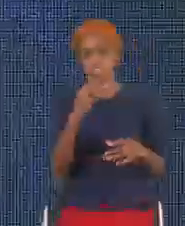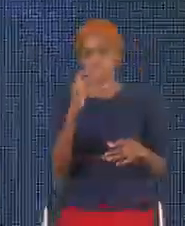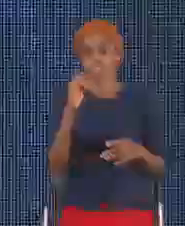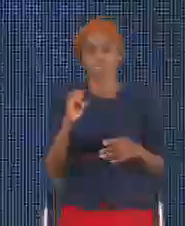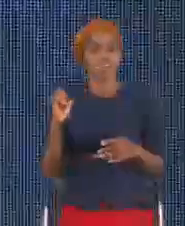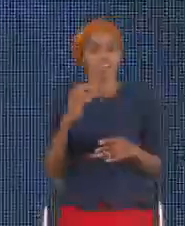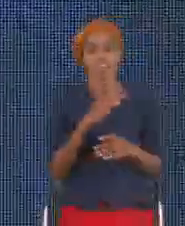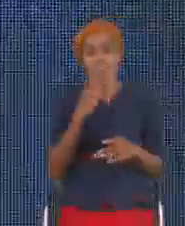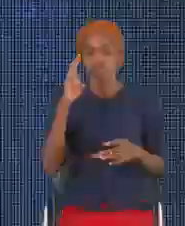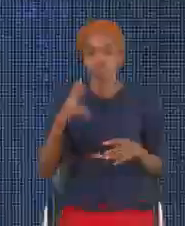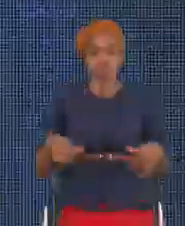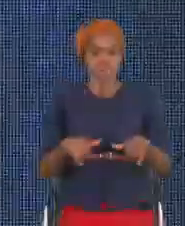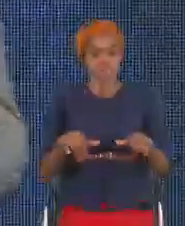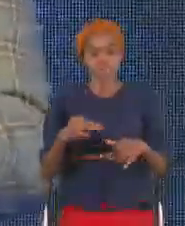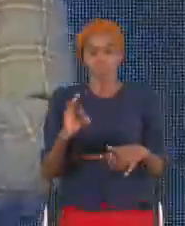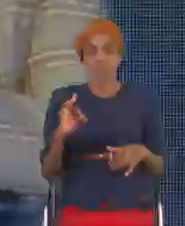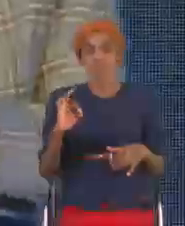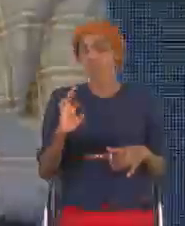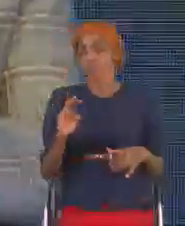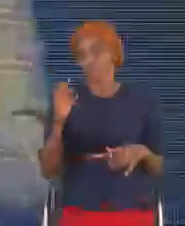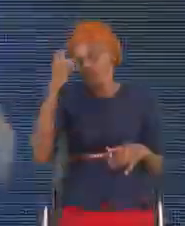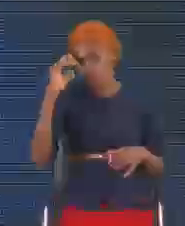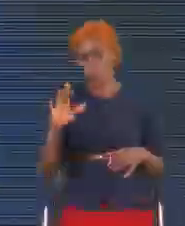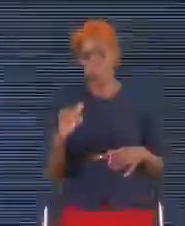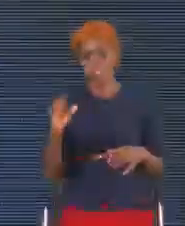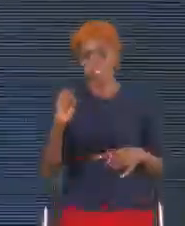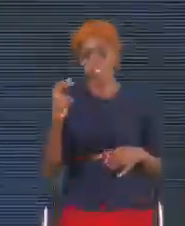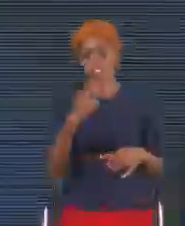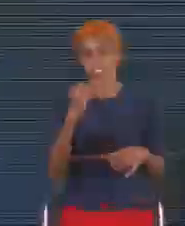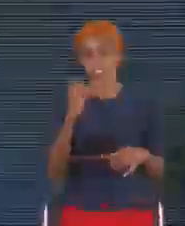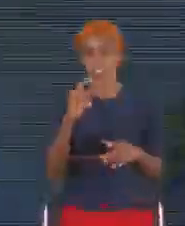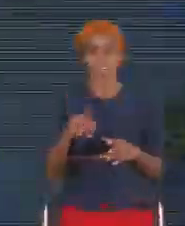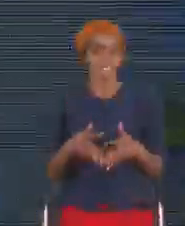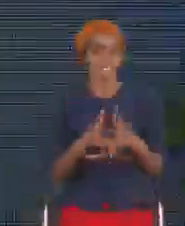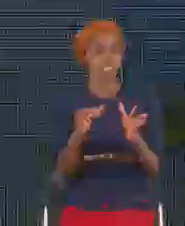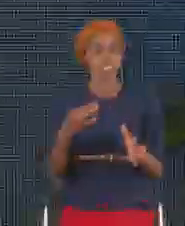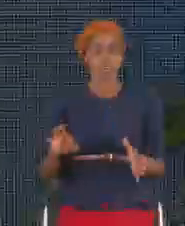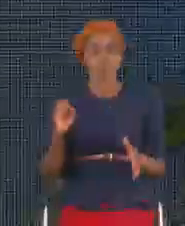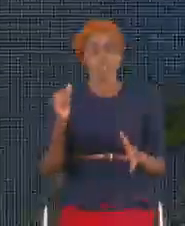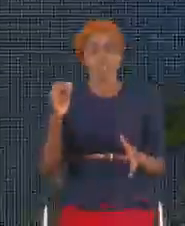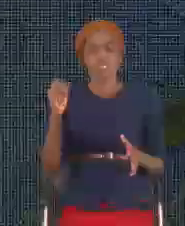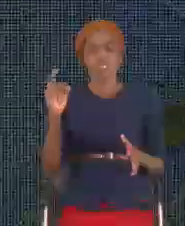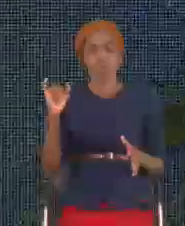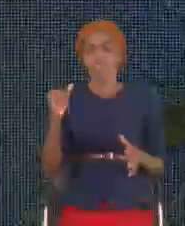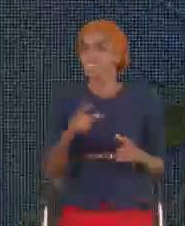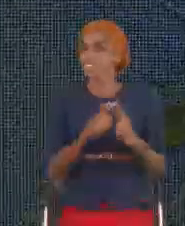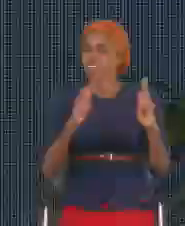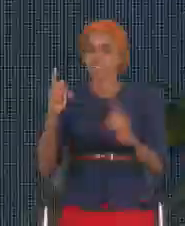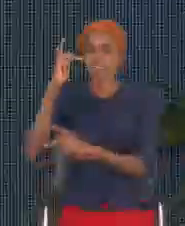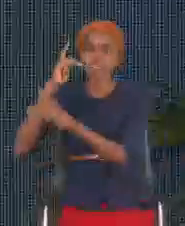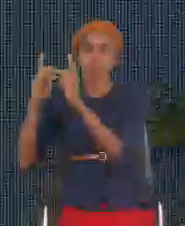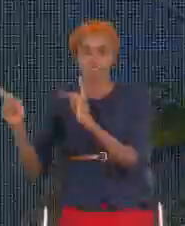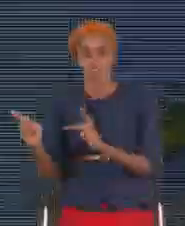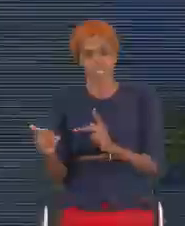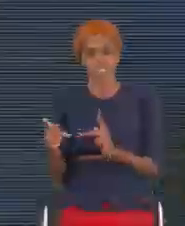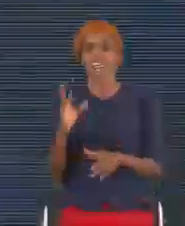a shekel in the gate of Samaria. That was a great prophecy. A great